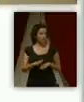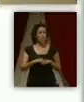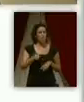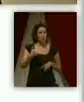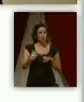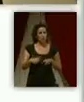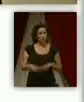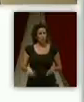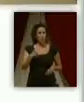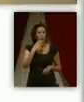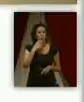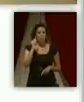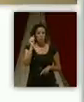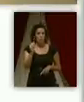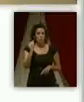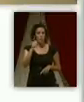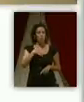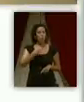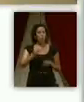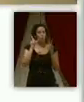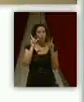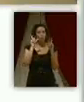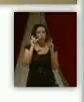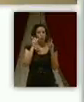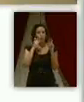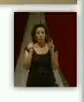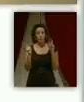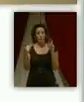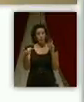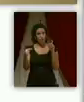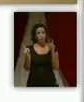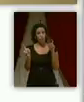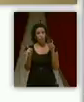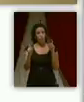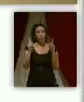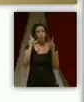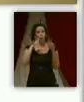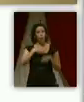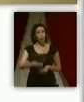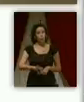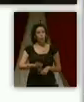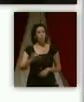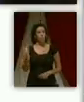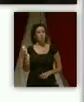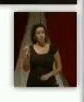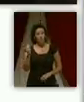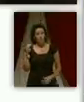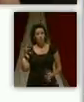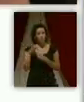do something else, can't you? You can take a picture if you click on the minus button. What